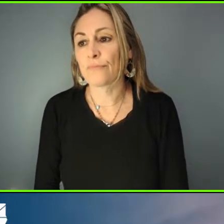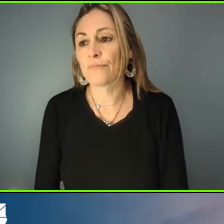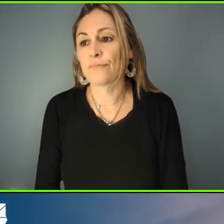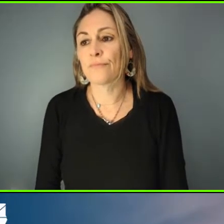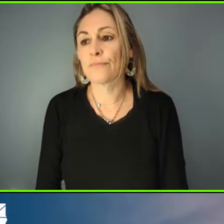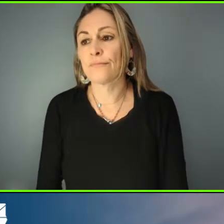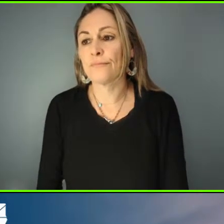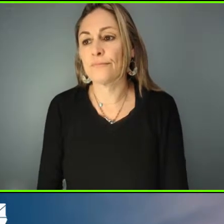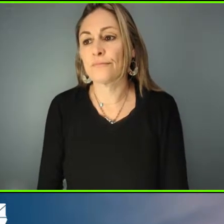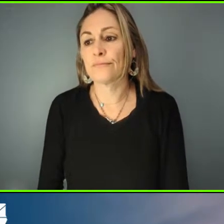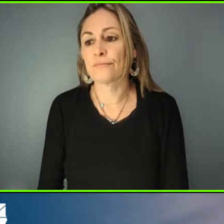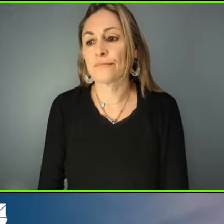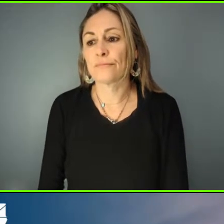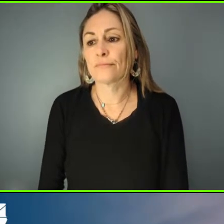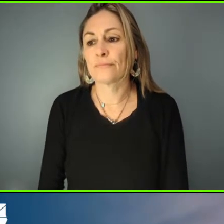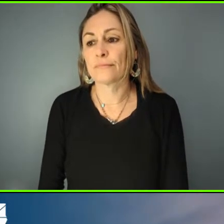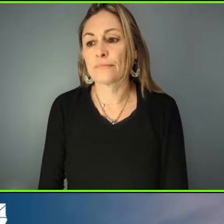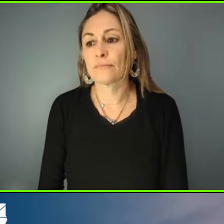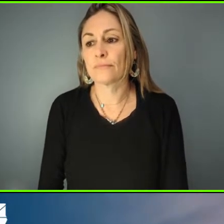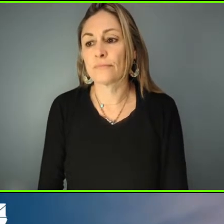Great, thank you, Greg.